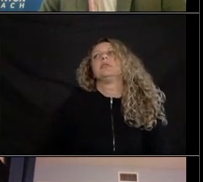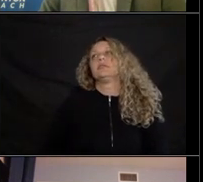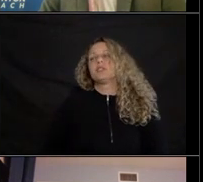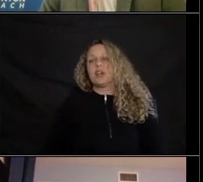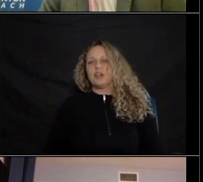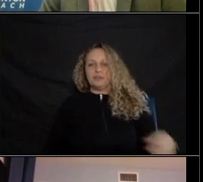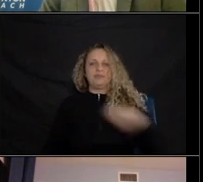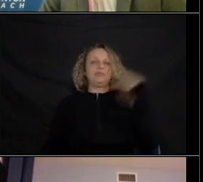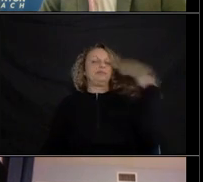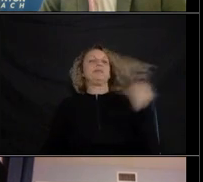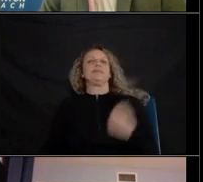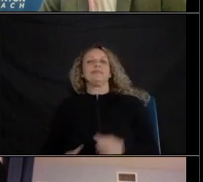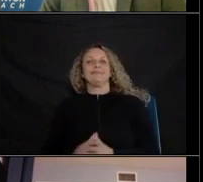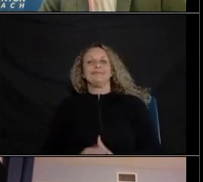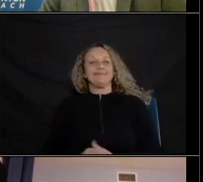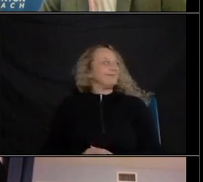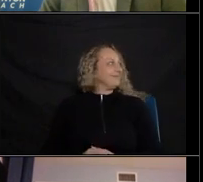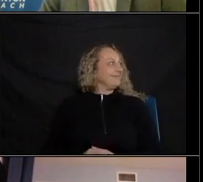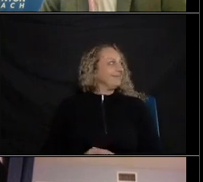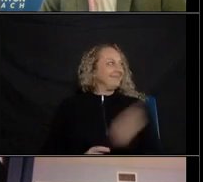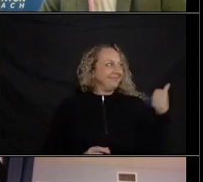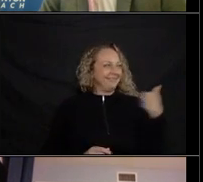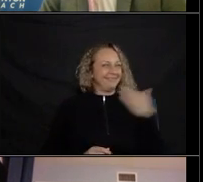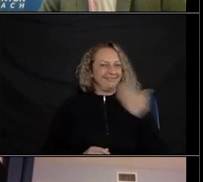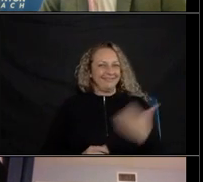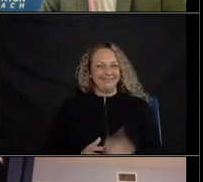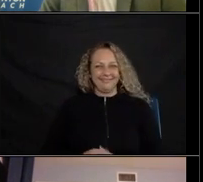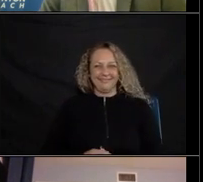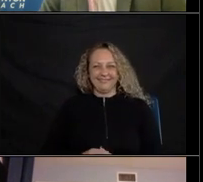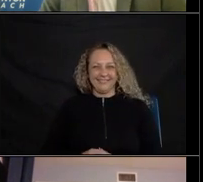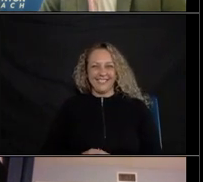Okay, great. And you can go ahead and advance the slide, John. Thank you.